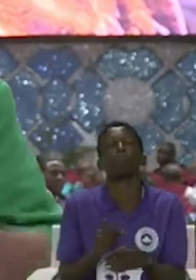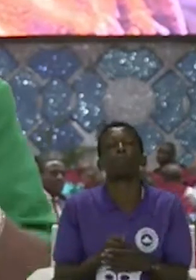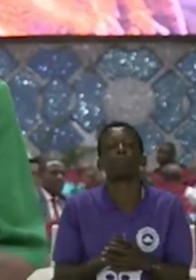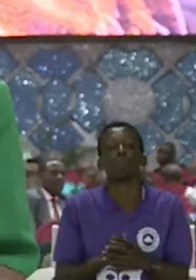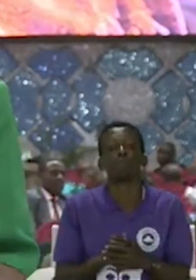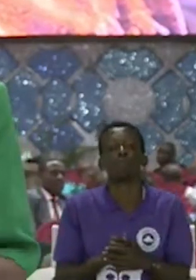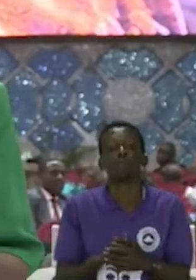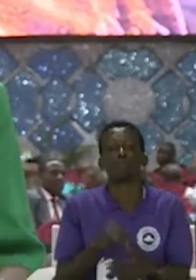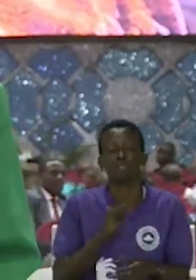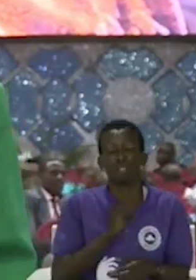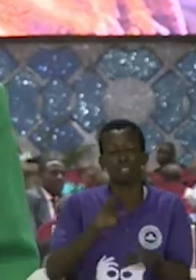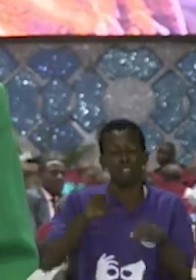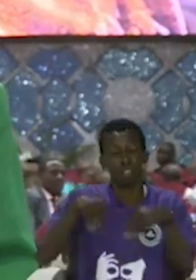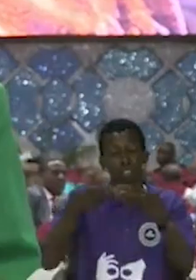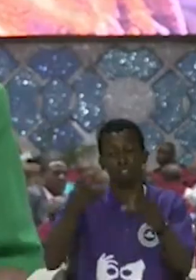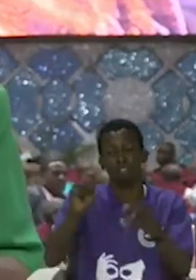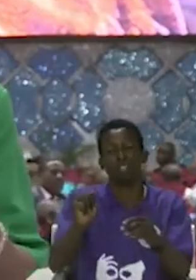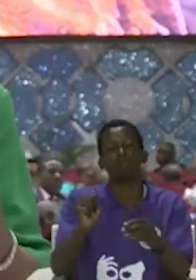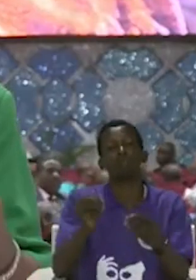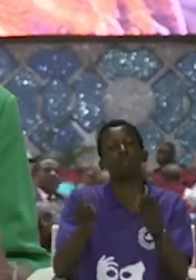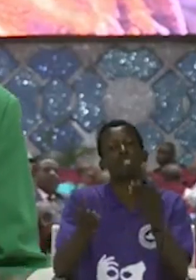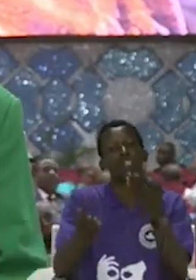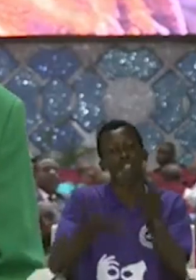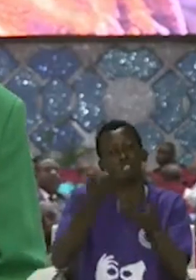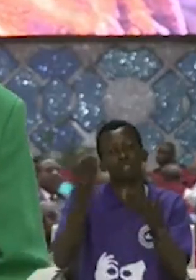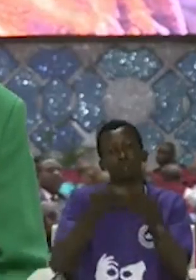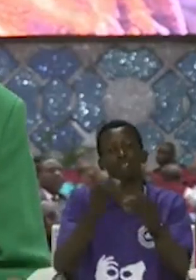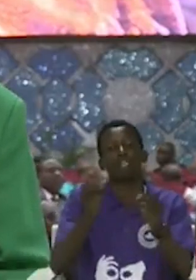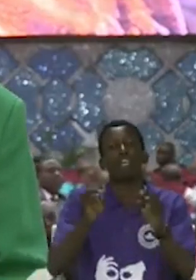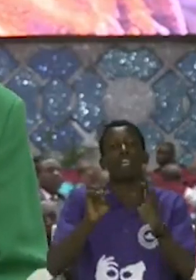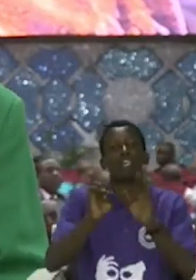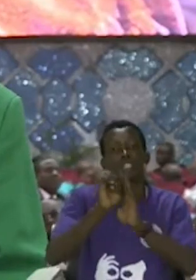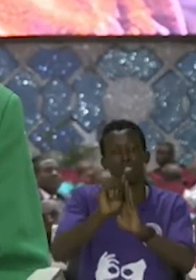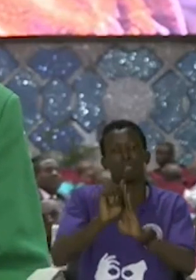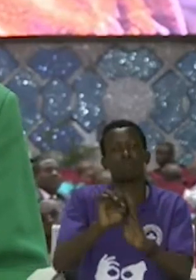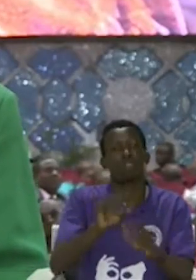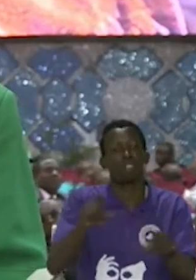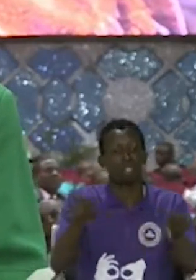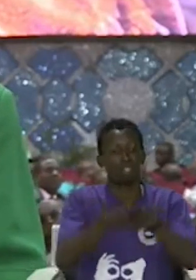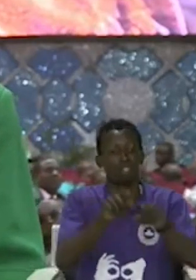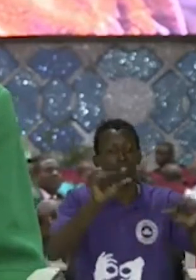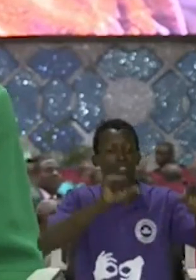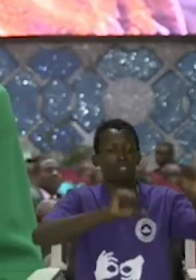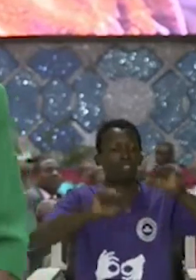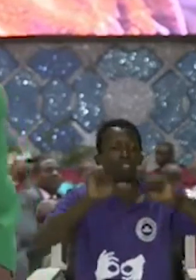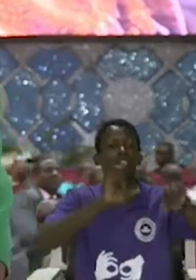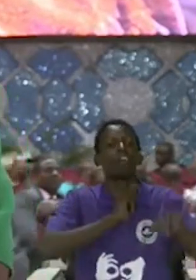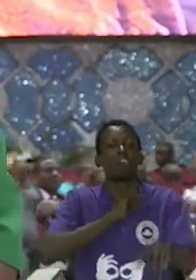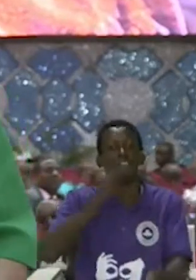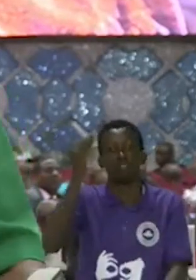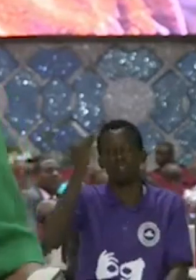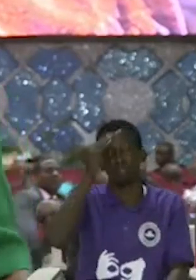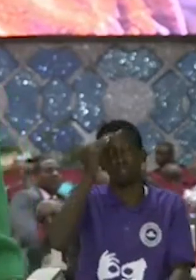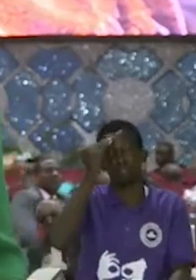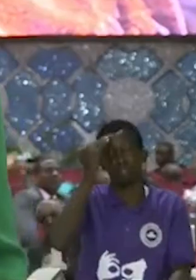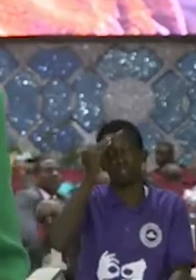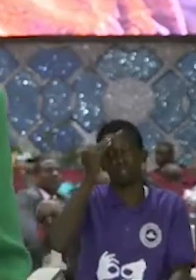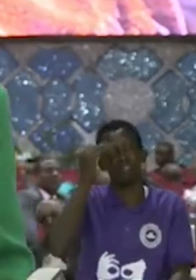And I gave them an illustration. I said, as a scientist, I know. For